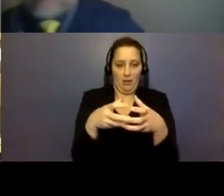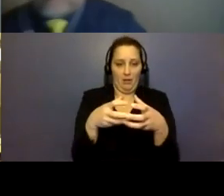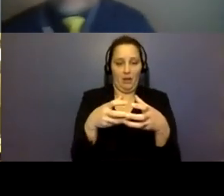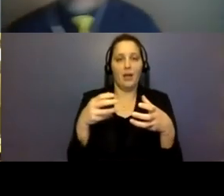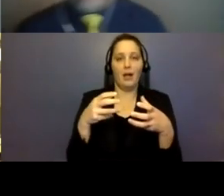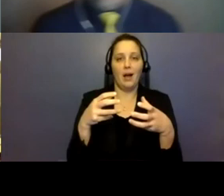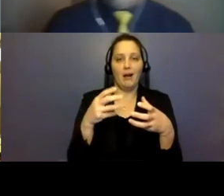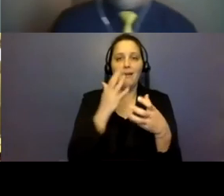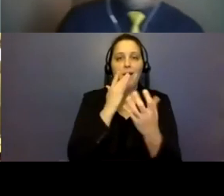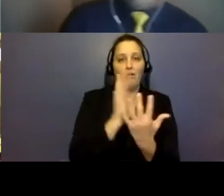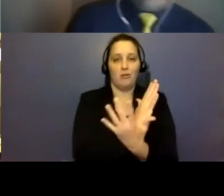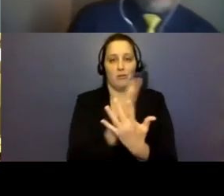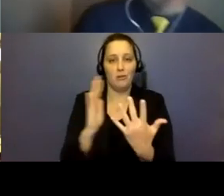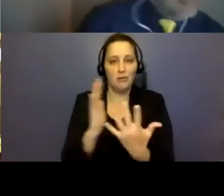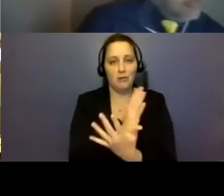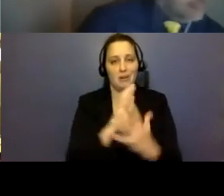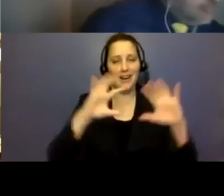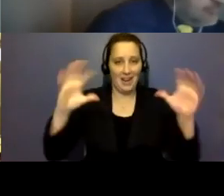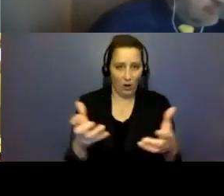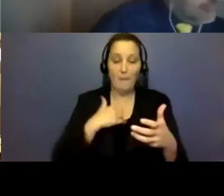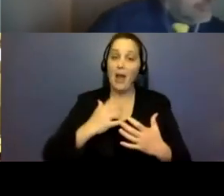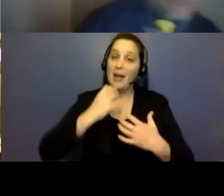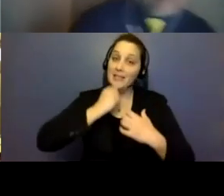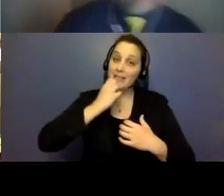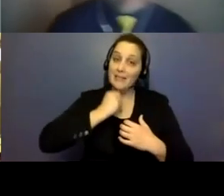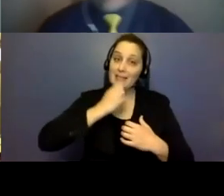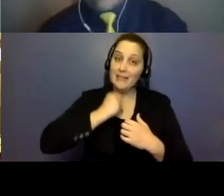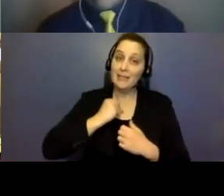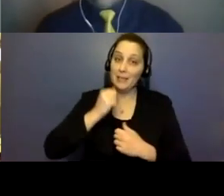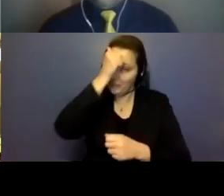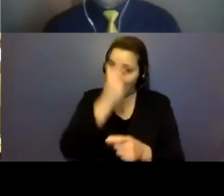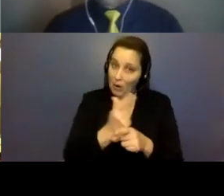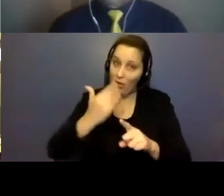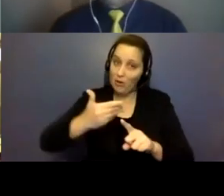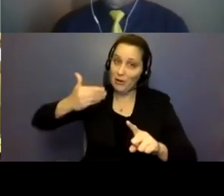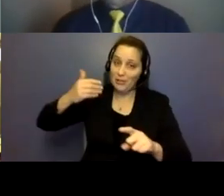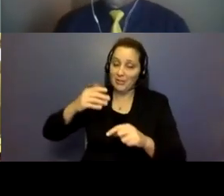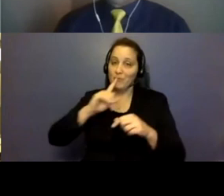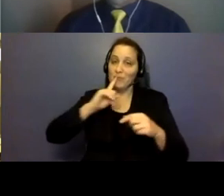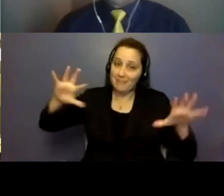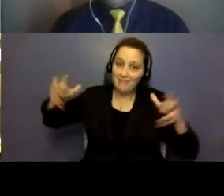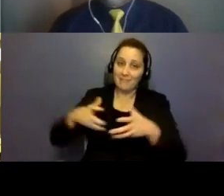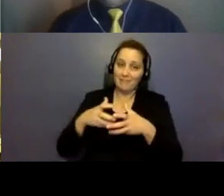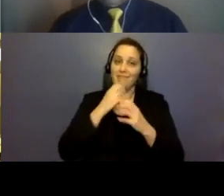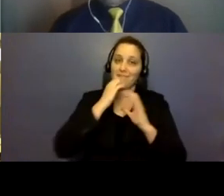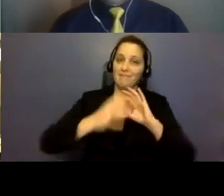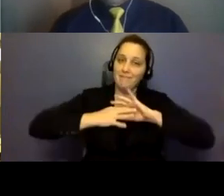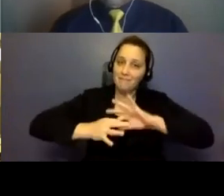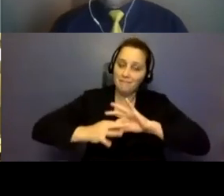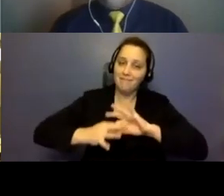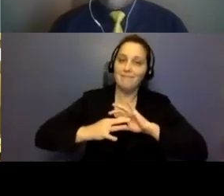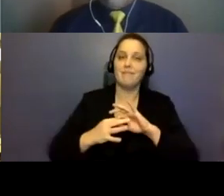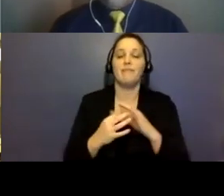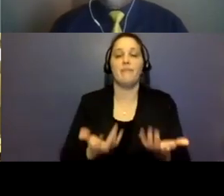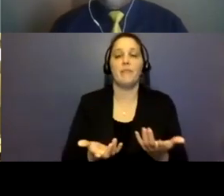right? But, you know, one of my dear brothers who I've really grown to love and to understand and to connect to, you